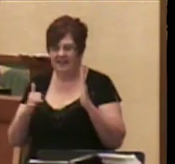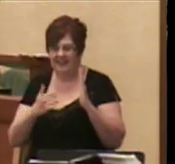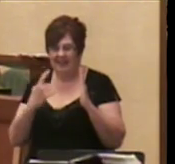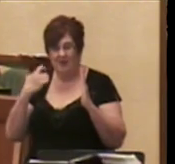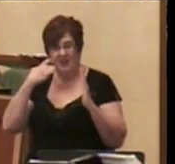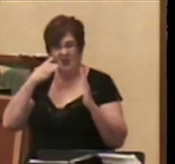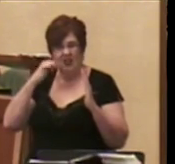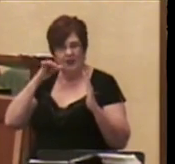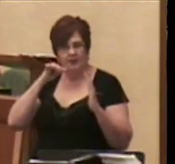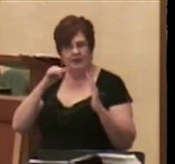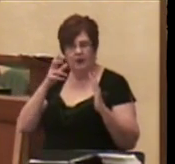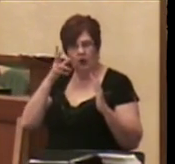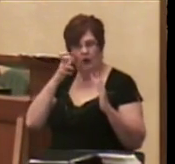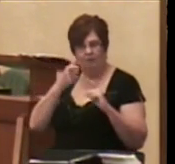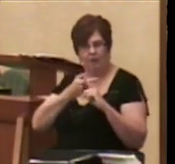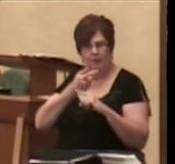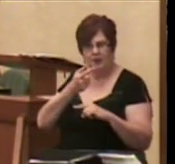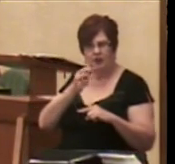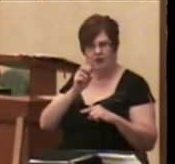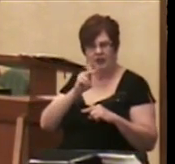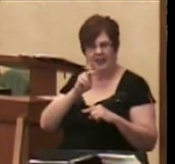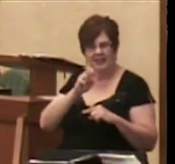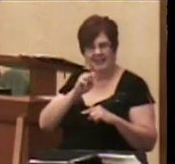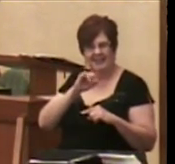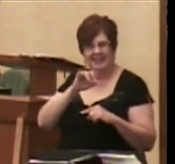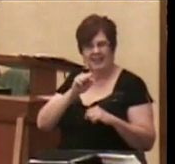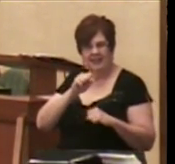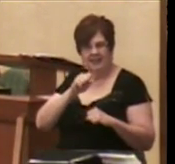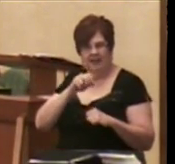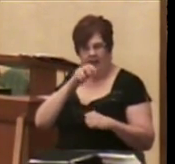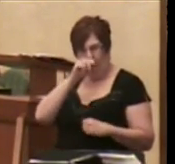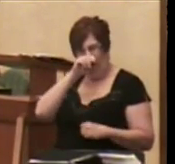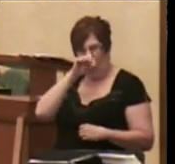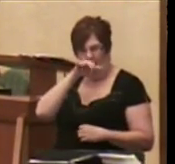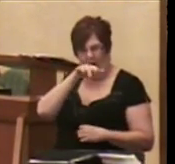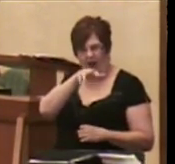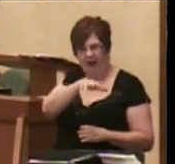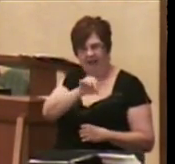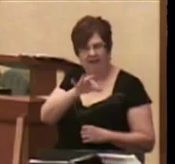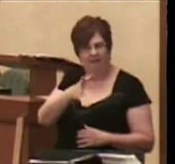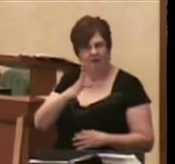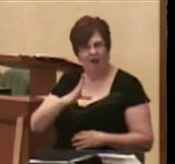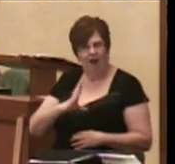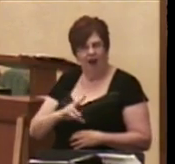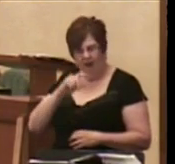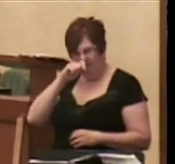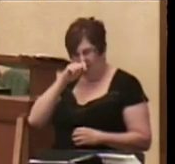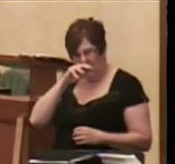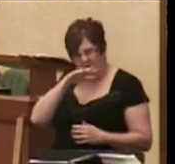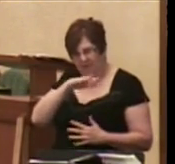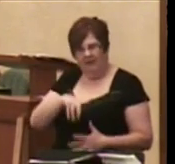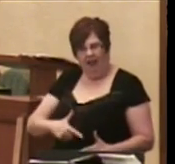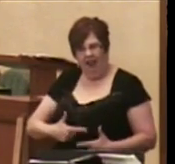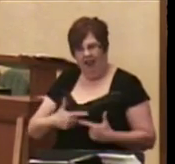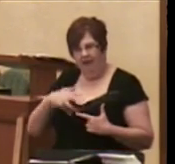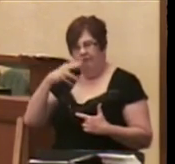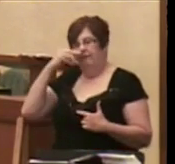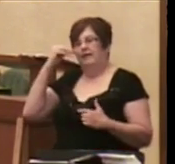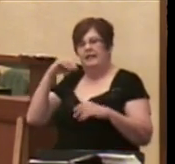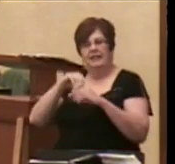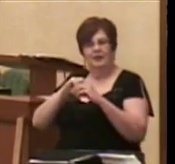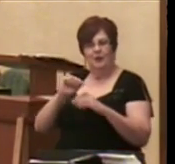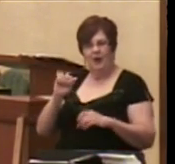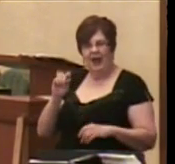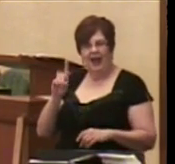in the Old Testament reading from Genesis about the breath of God, how it breathed life into Adam,